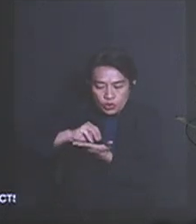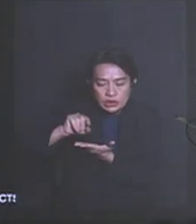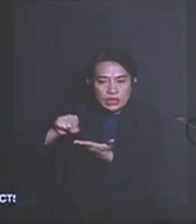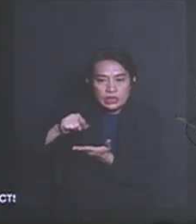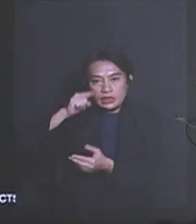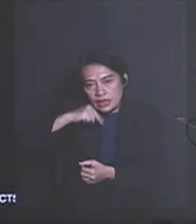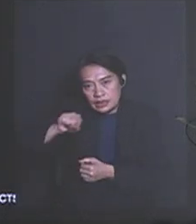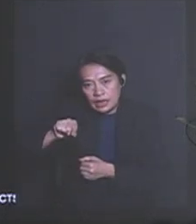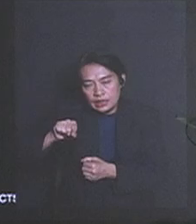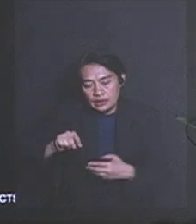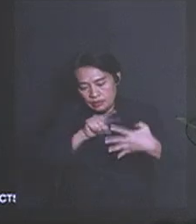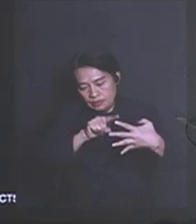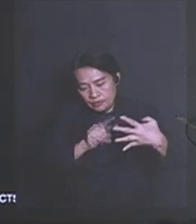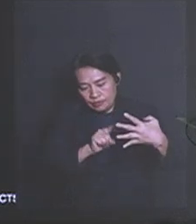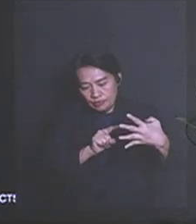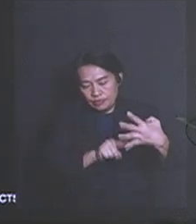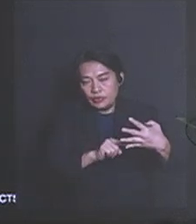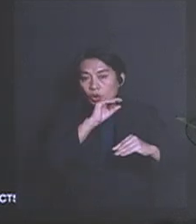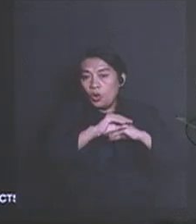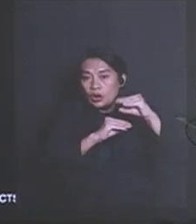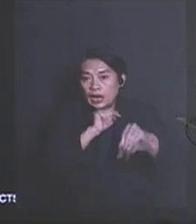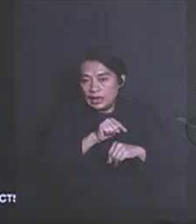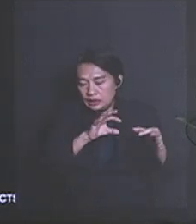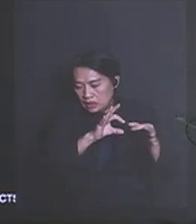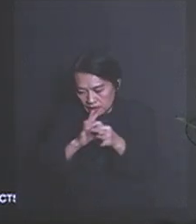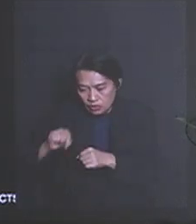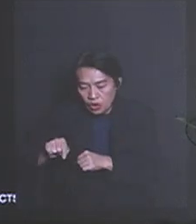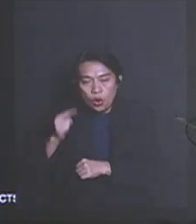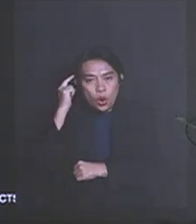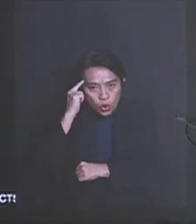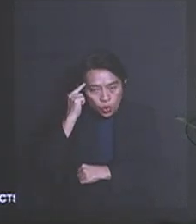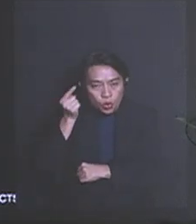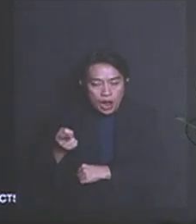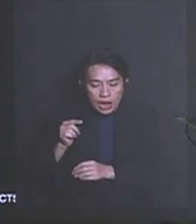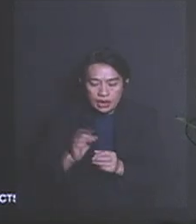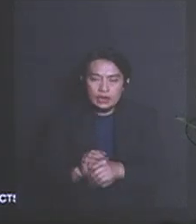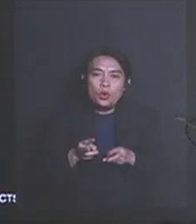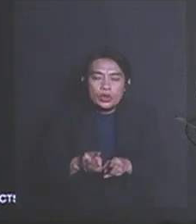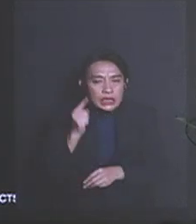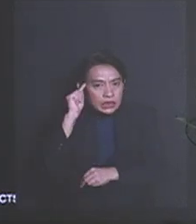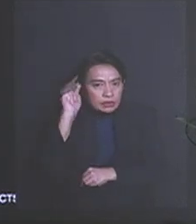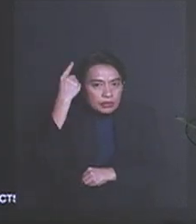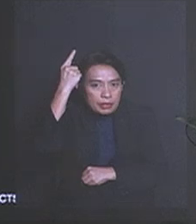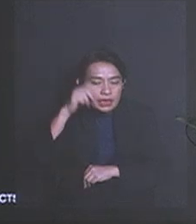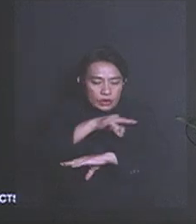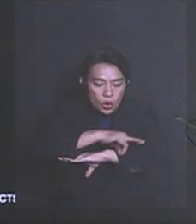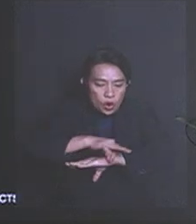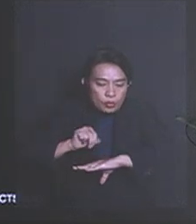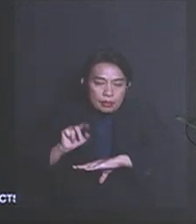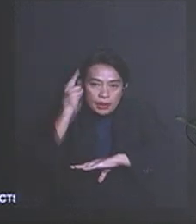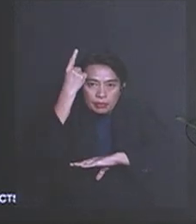us that creativity and design can truly help alleviate problems for people of all levels.